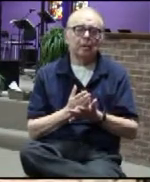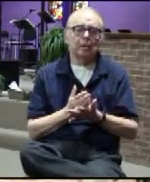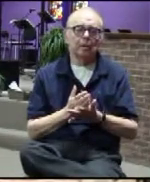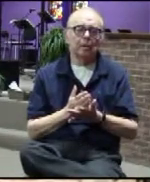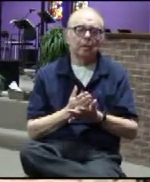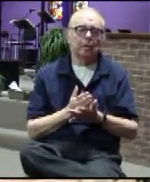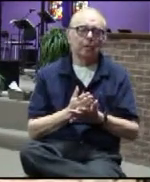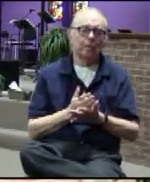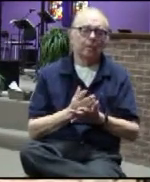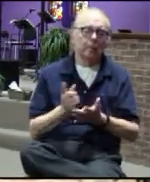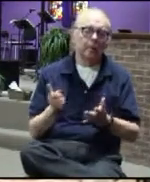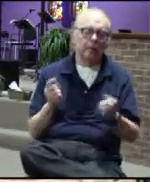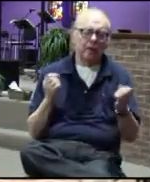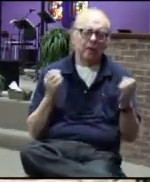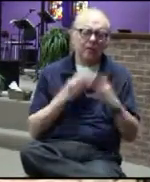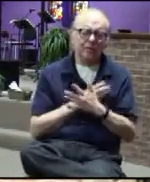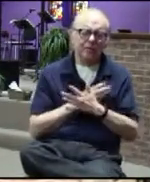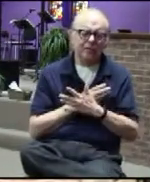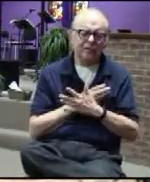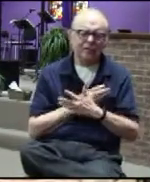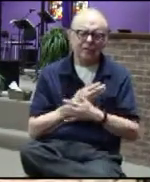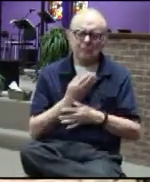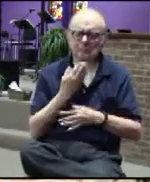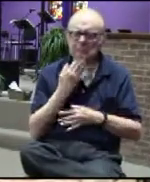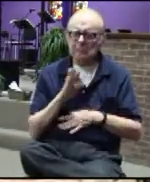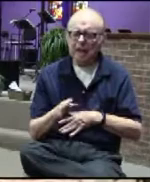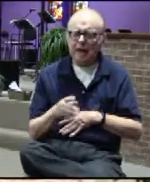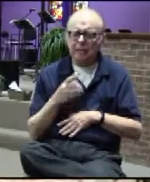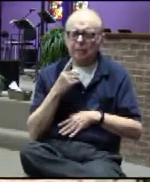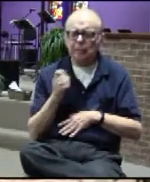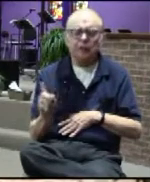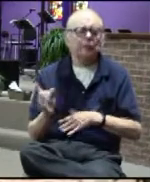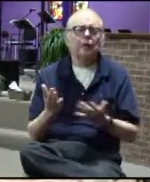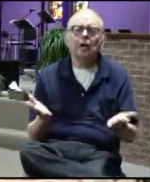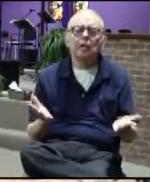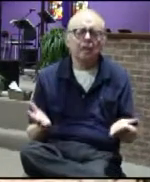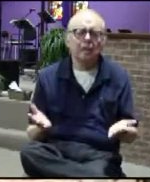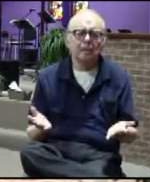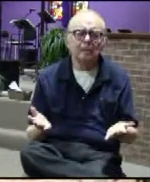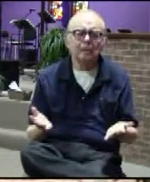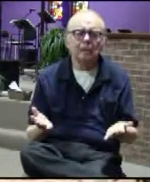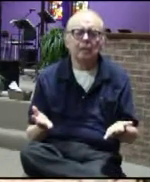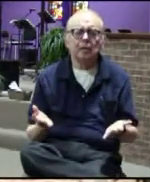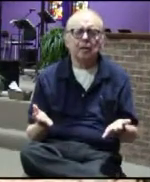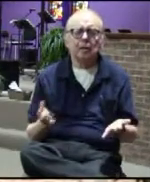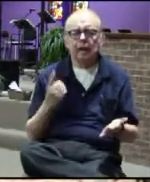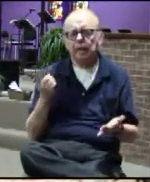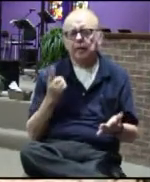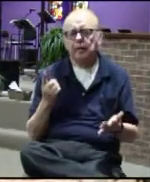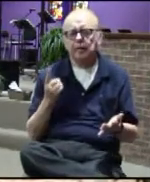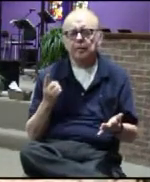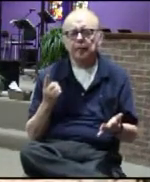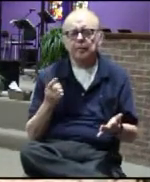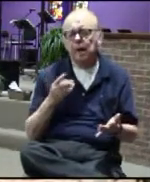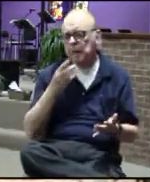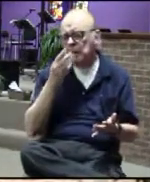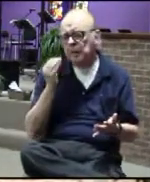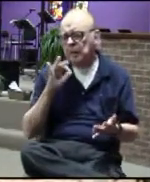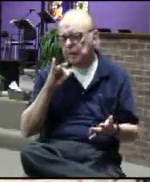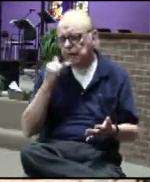Your worst nightmares. Where are they at? Think about Mary and Joseph.